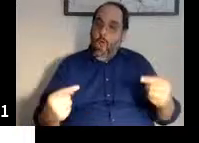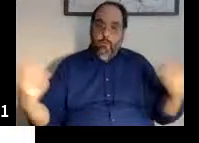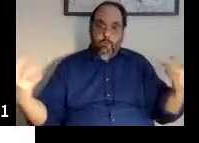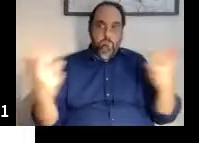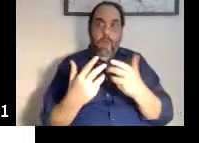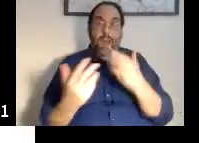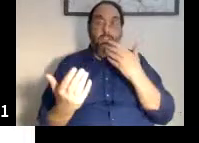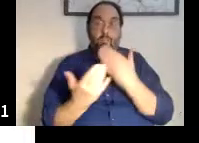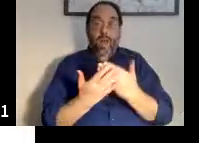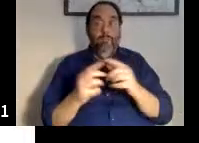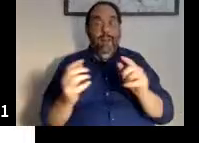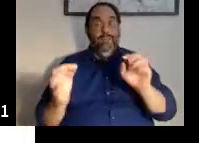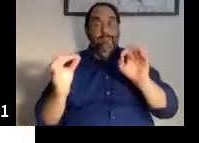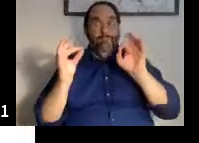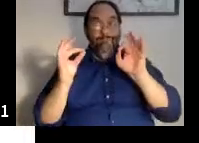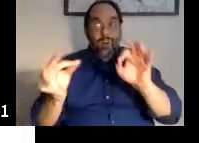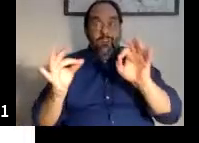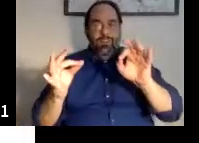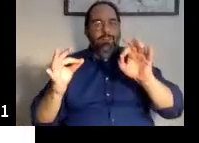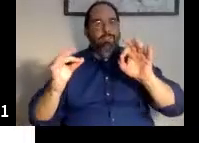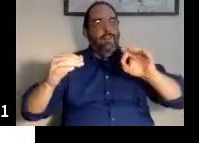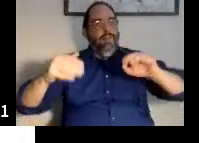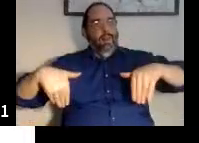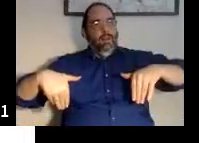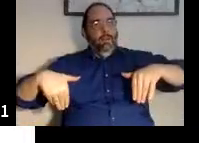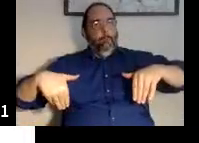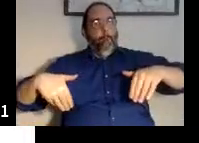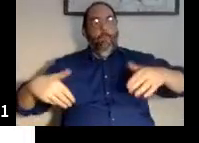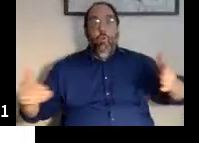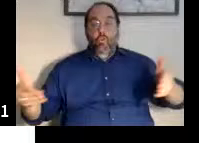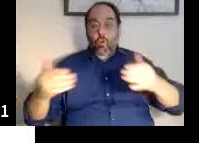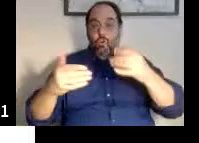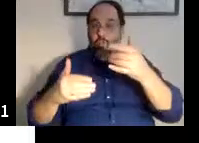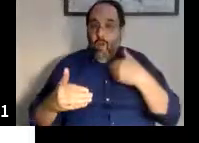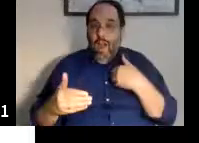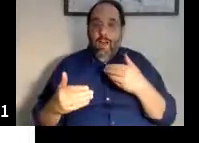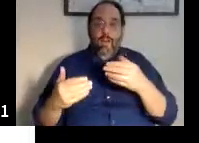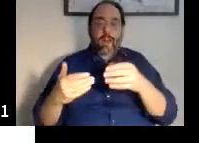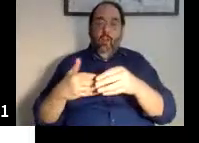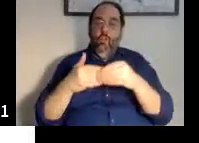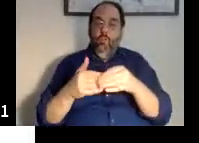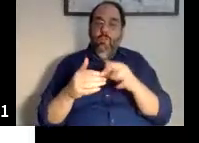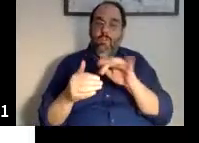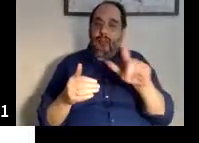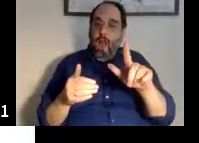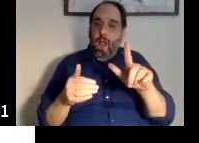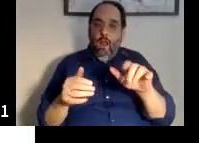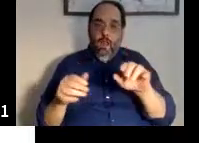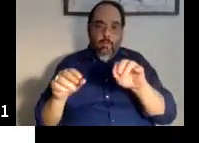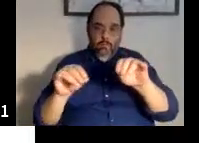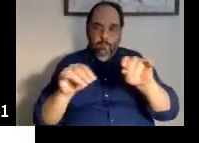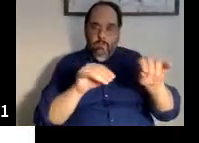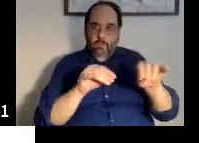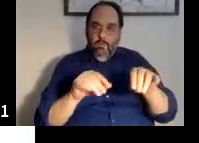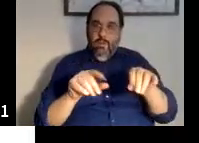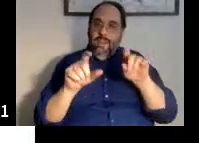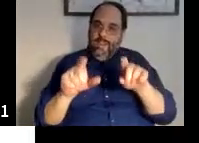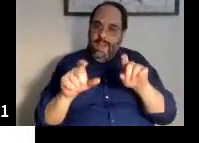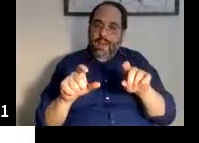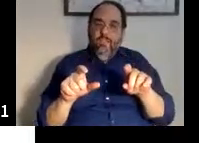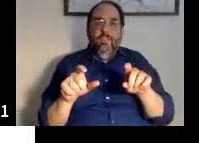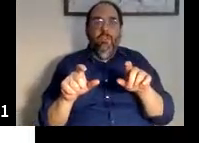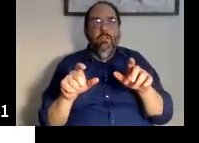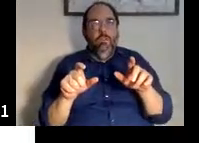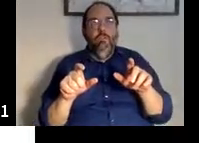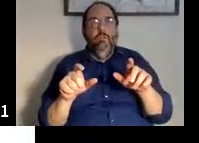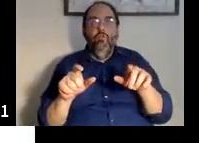still not there. But I would still encourage you that if you have a loose fill product that you want your material tested upon installation and periodically through the life